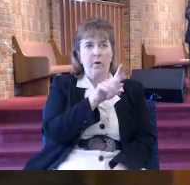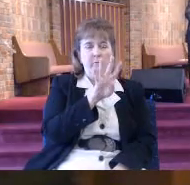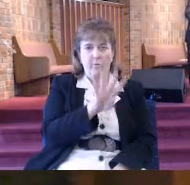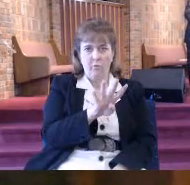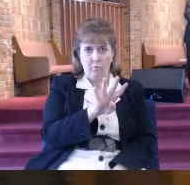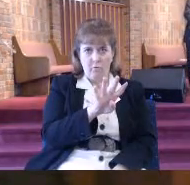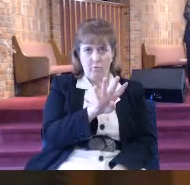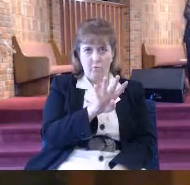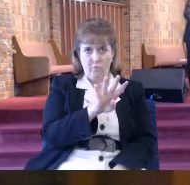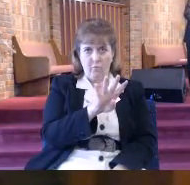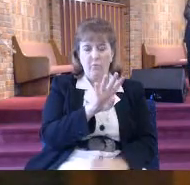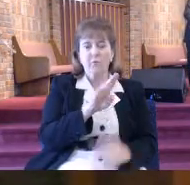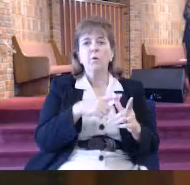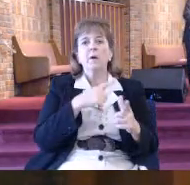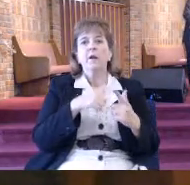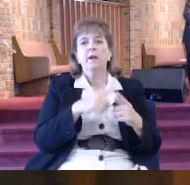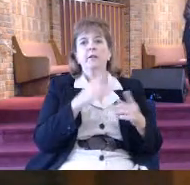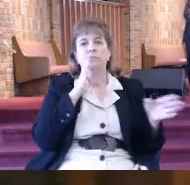that direction.